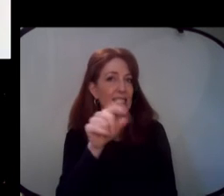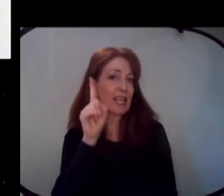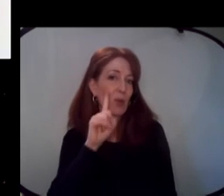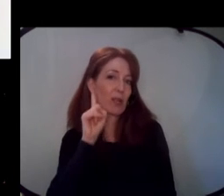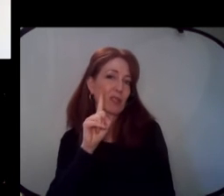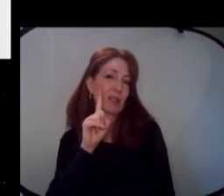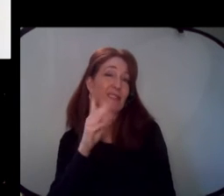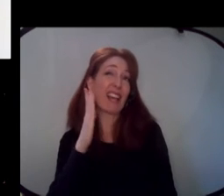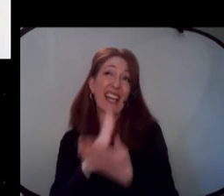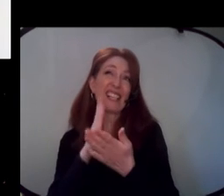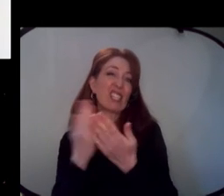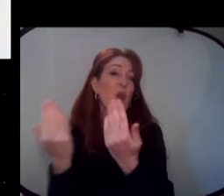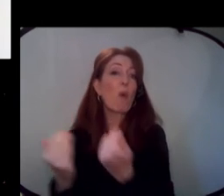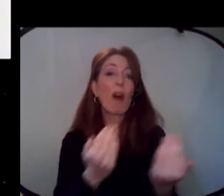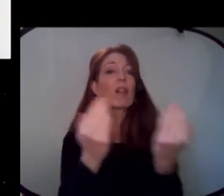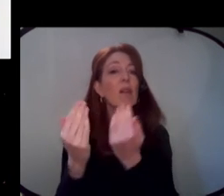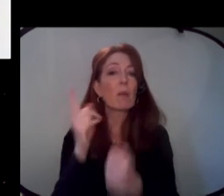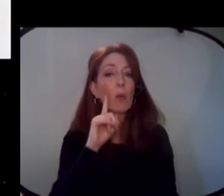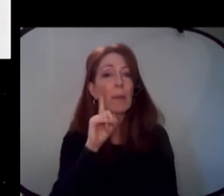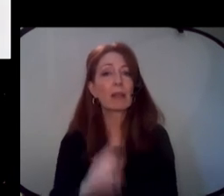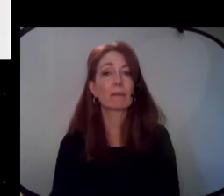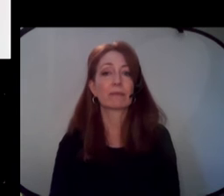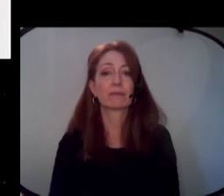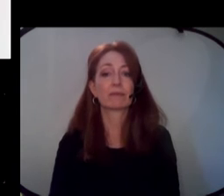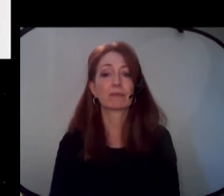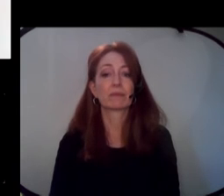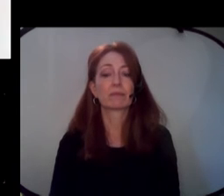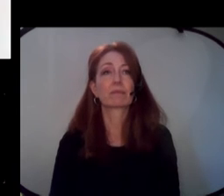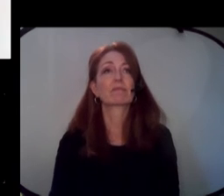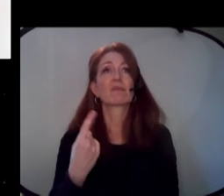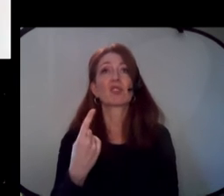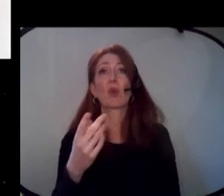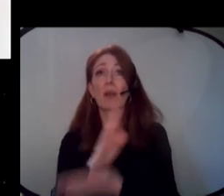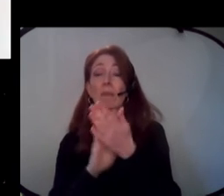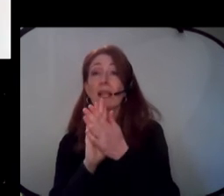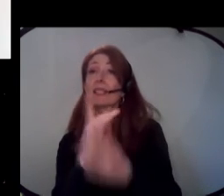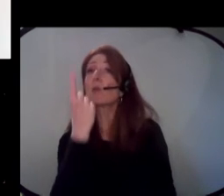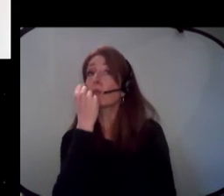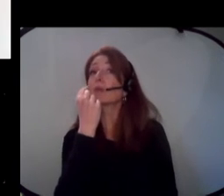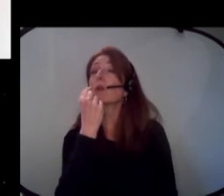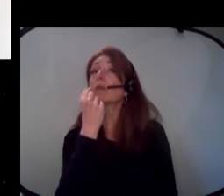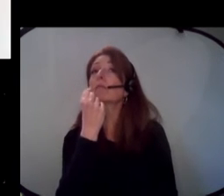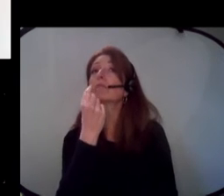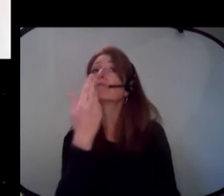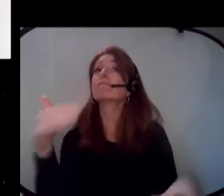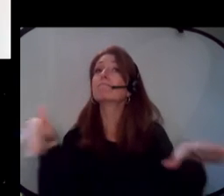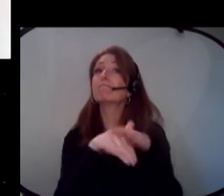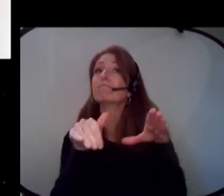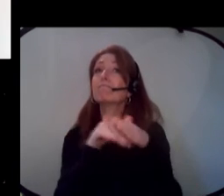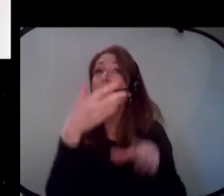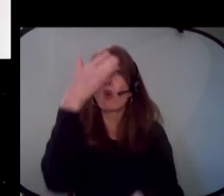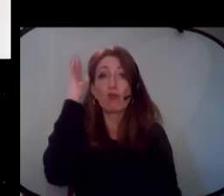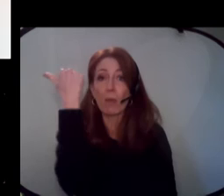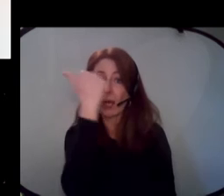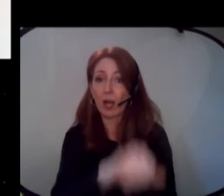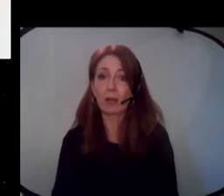Rome, Urban VIII does allow women to join the Roman Academy. Perhaps it's not quite the same social